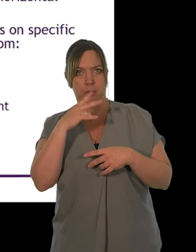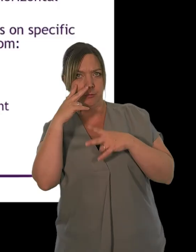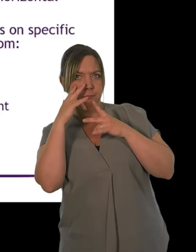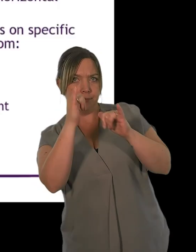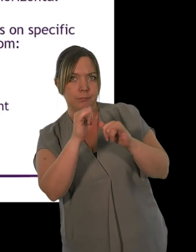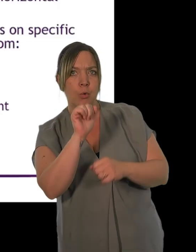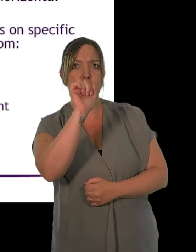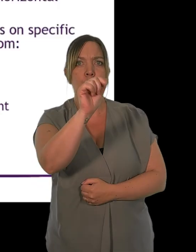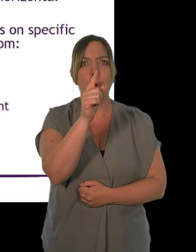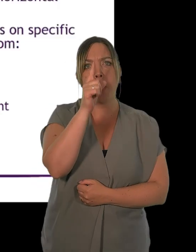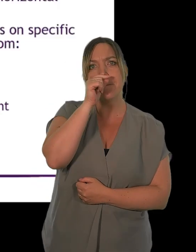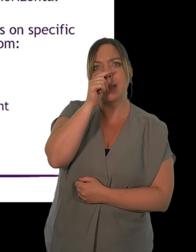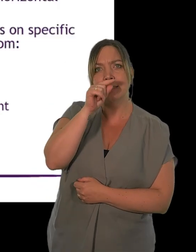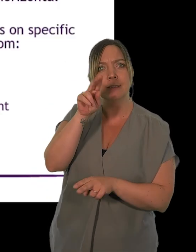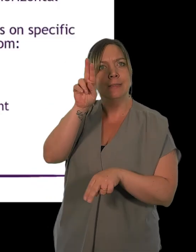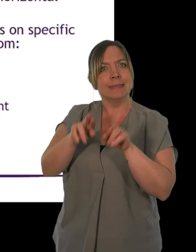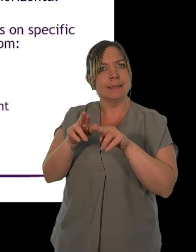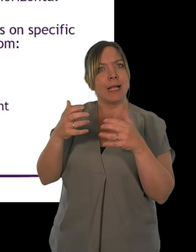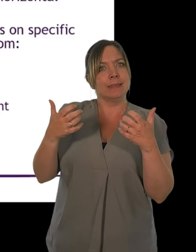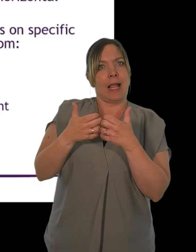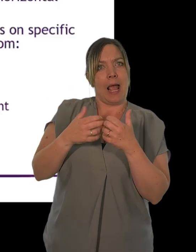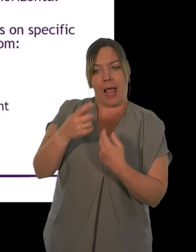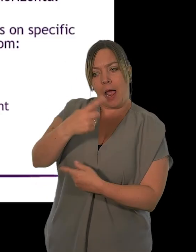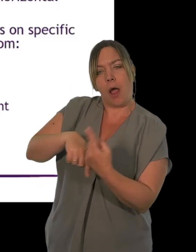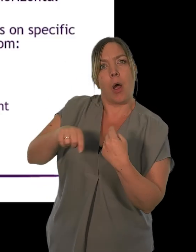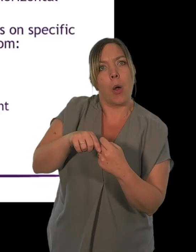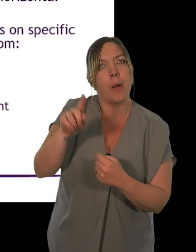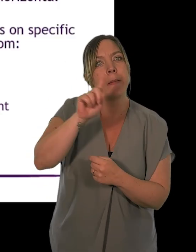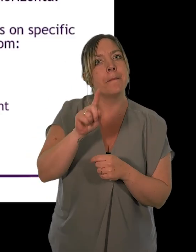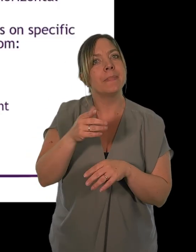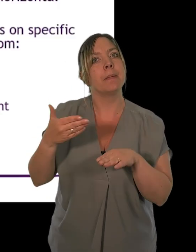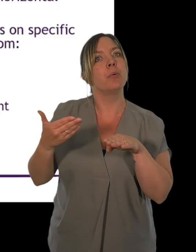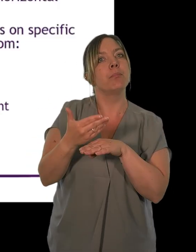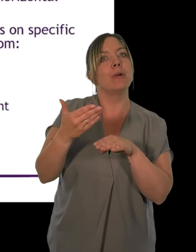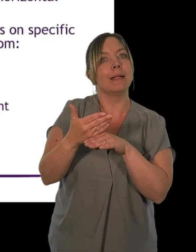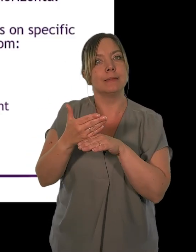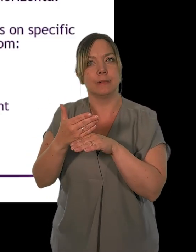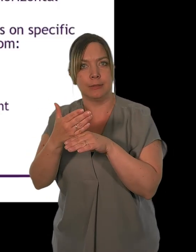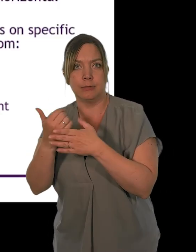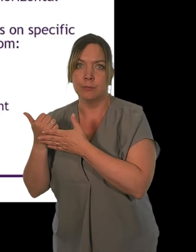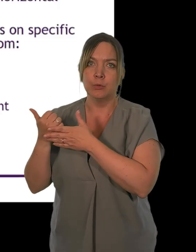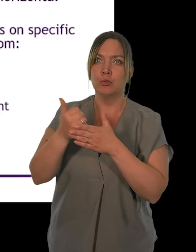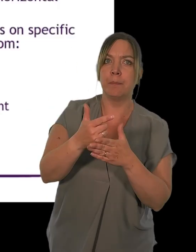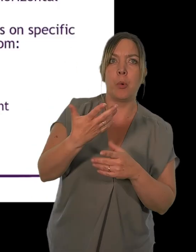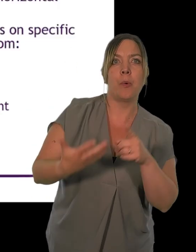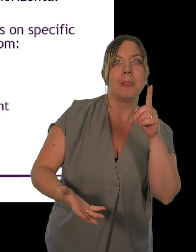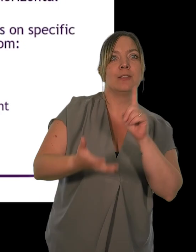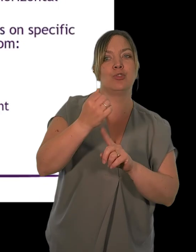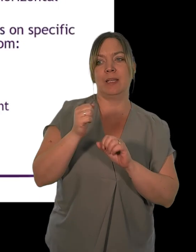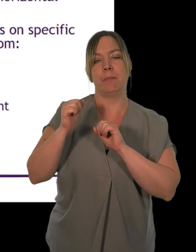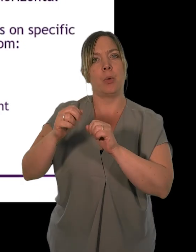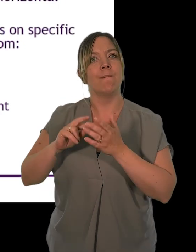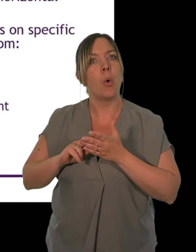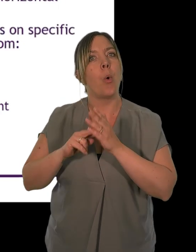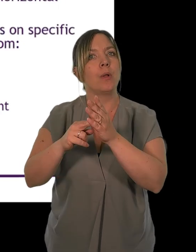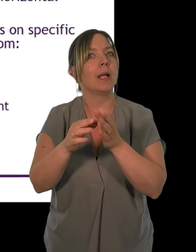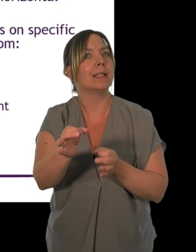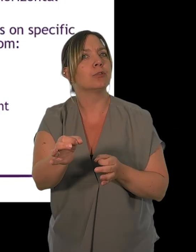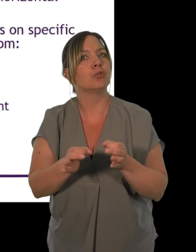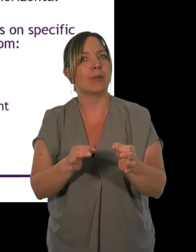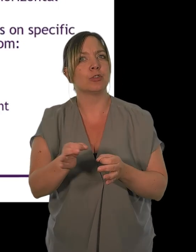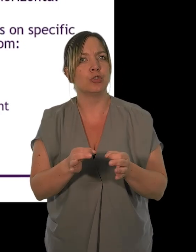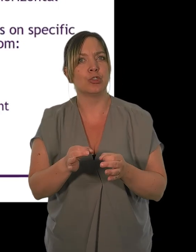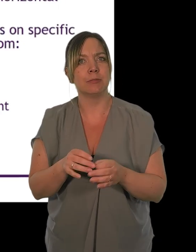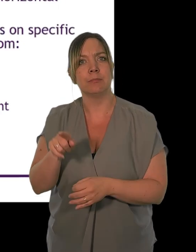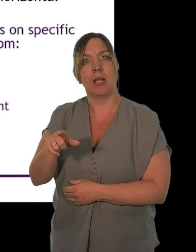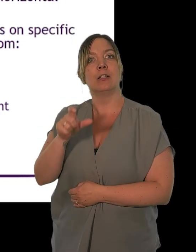of how the people strategy could be vertically aligned with the business strategy to achieve this goal. You could show knowledge of